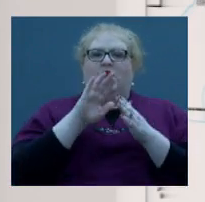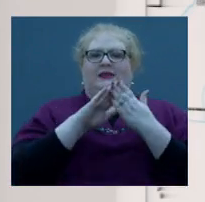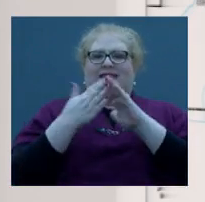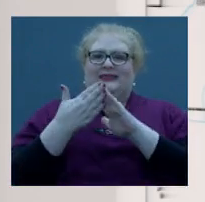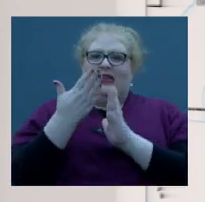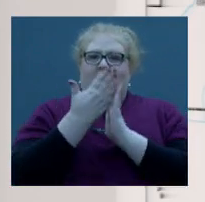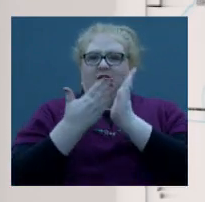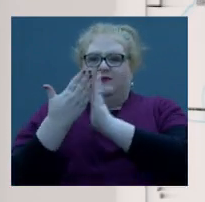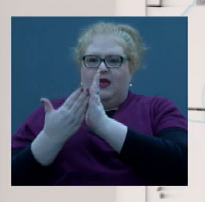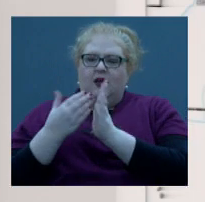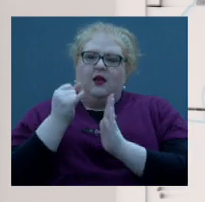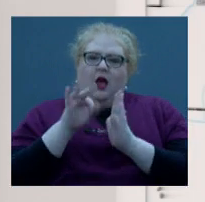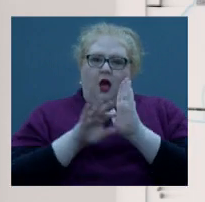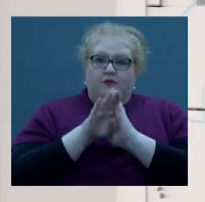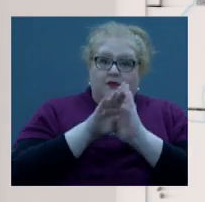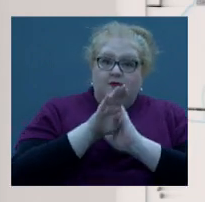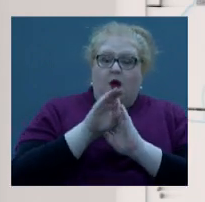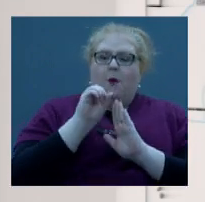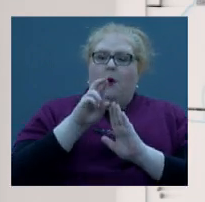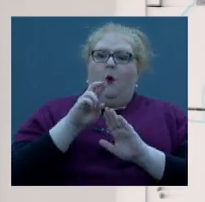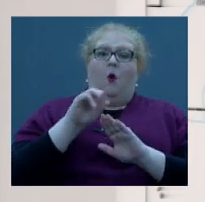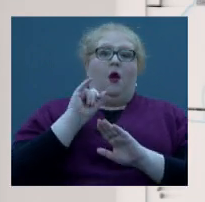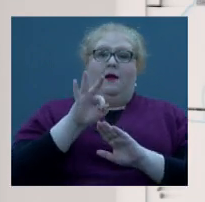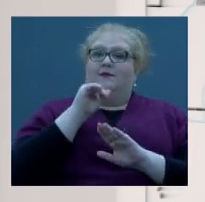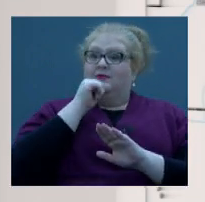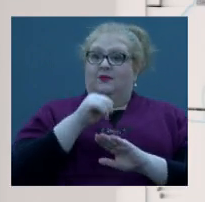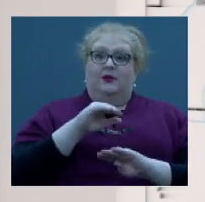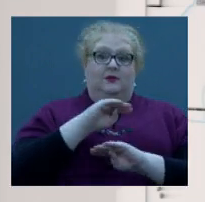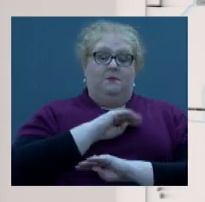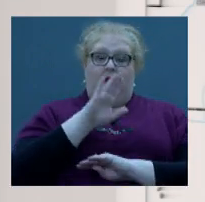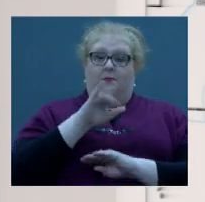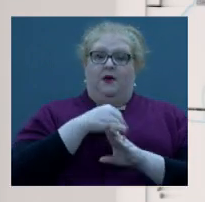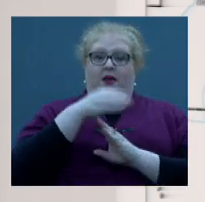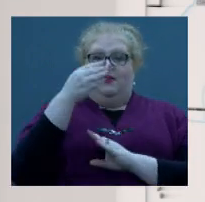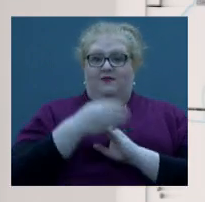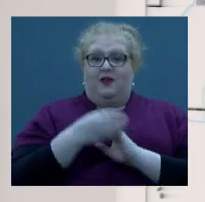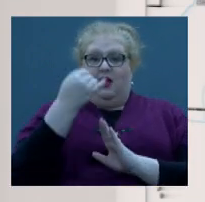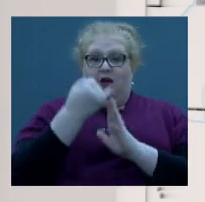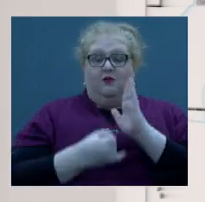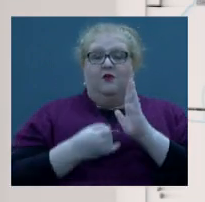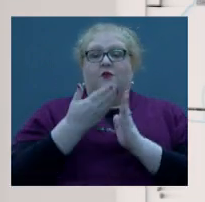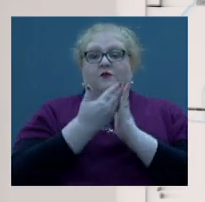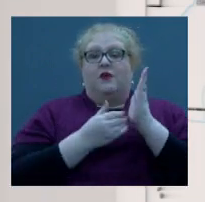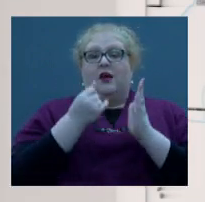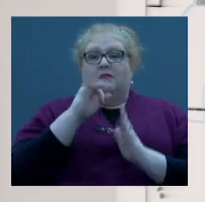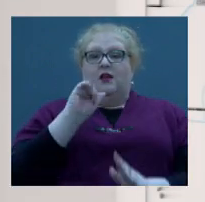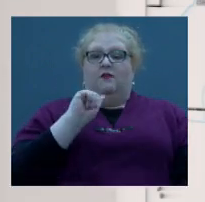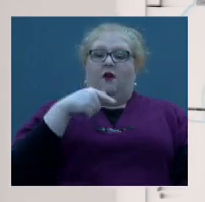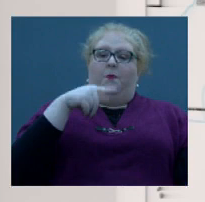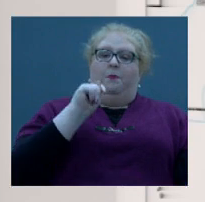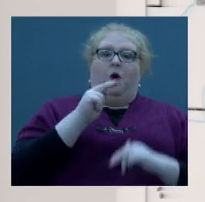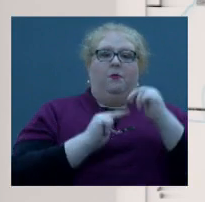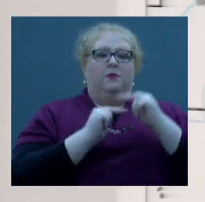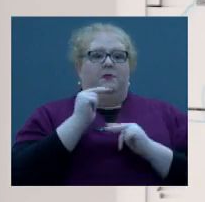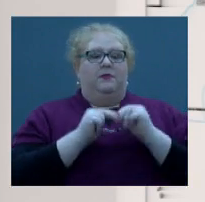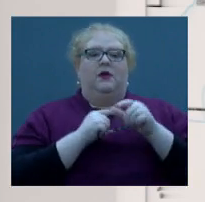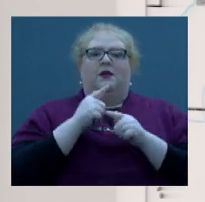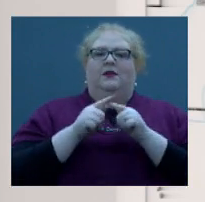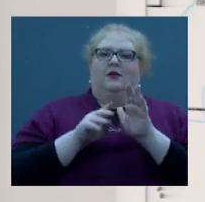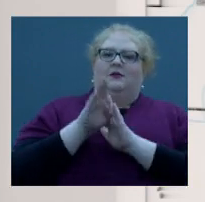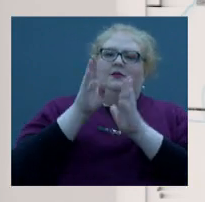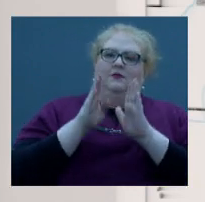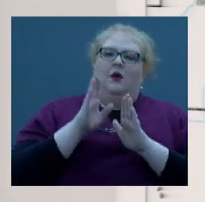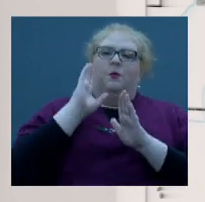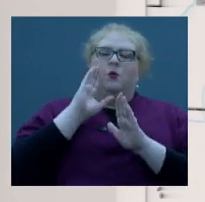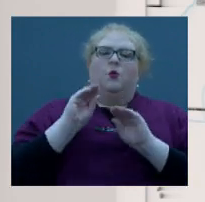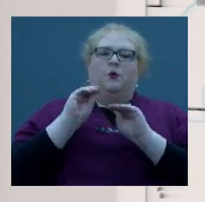apartment development, or if the need for the improvements were not met by the final phase of the apartment construction, then the developer would place the cost